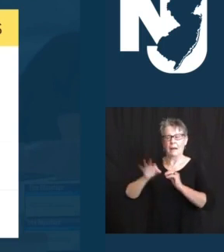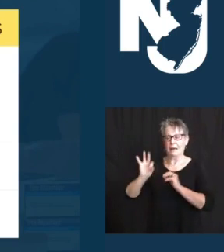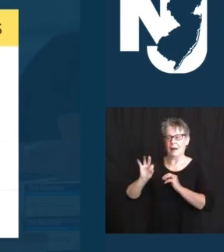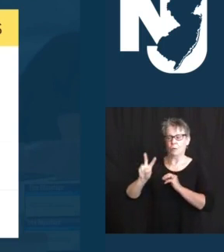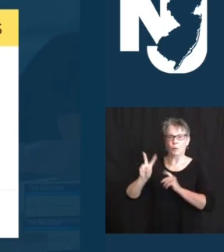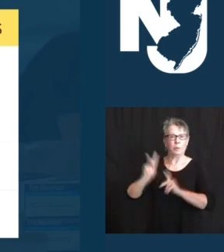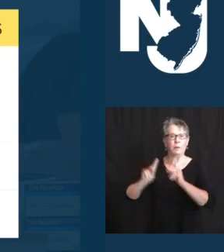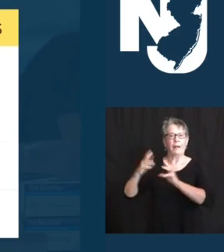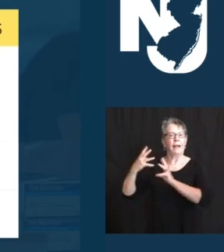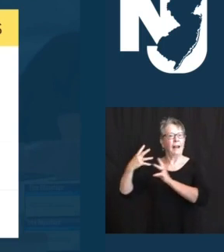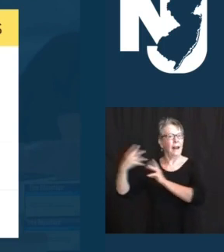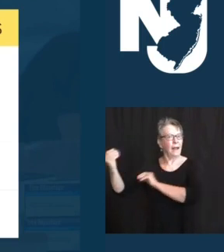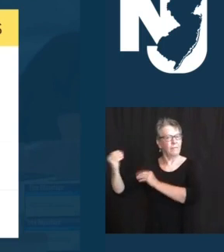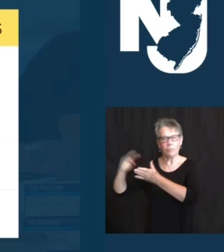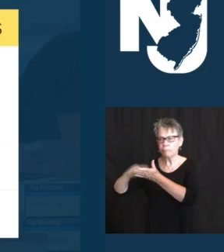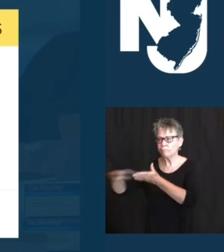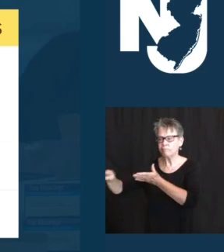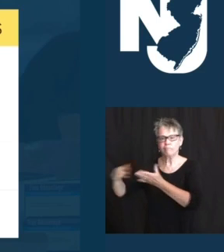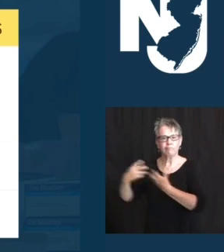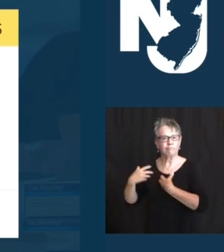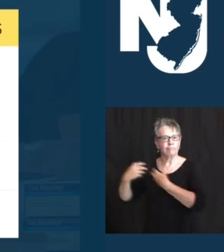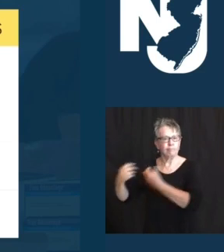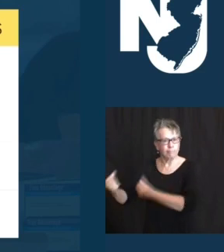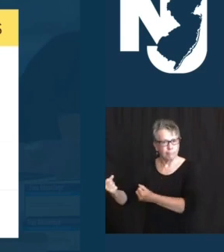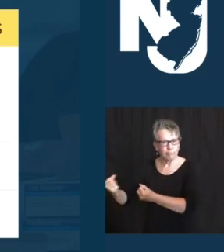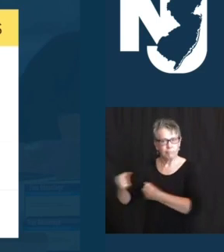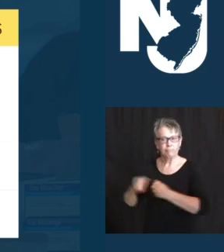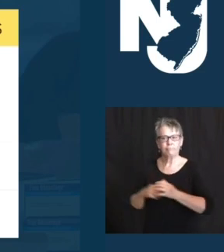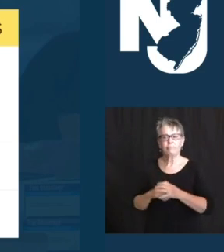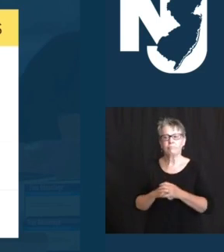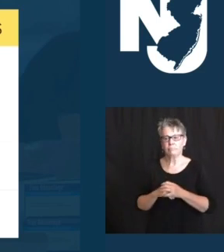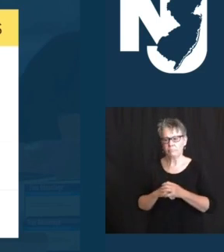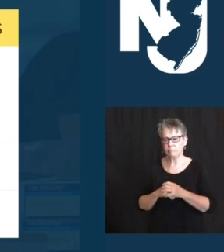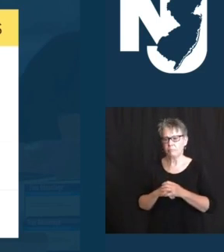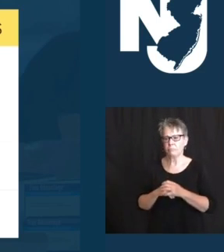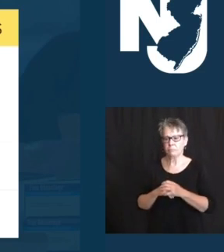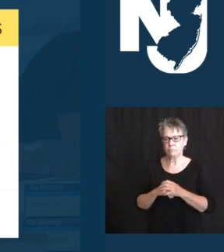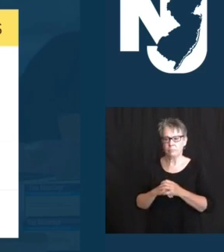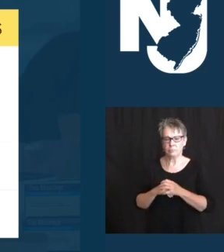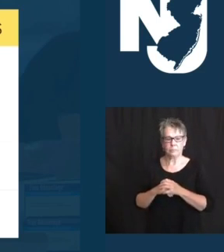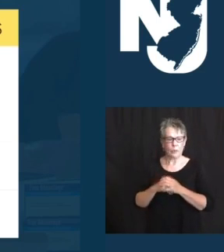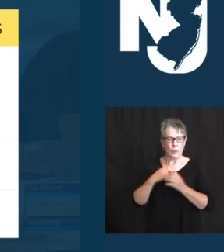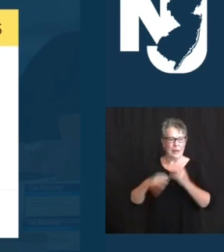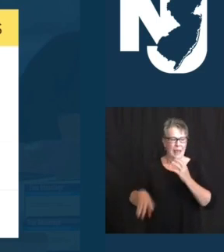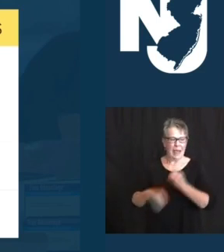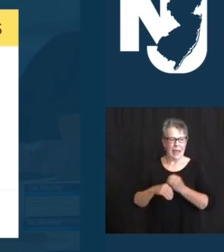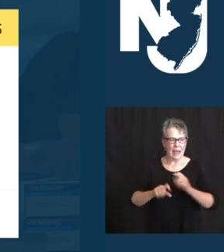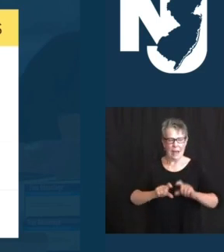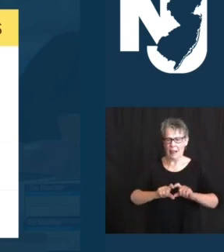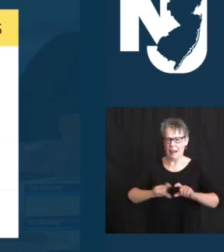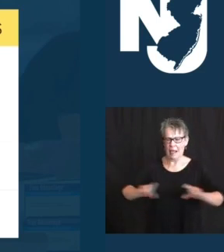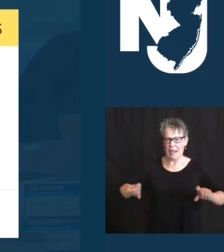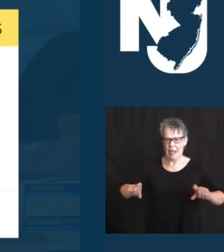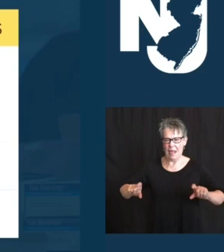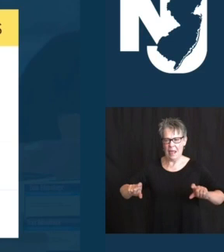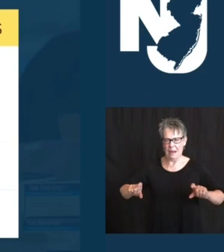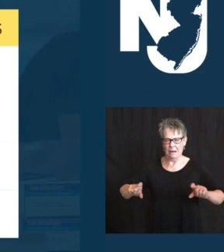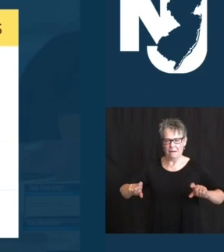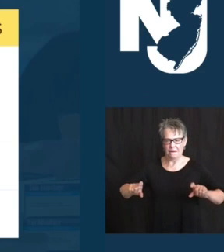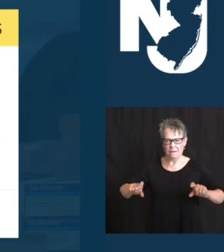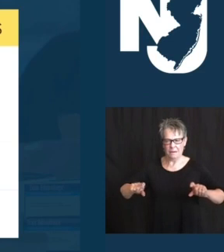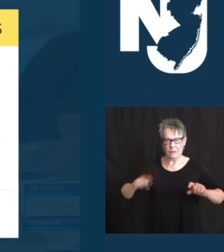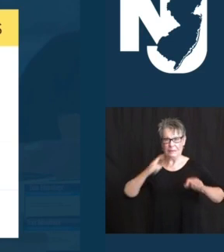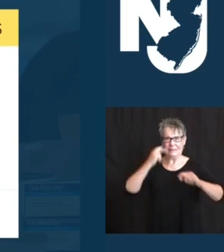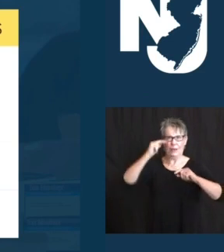line here at the bottom to try to condense some of our slides. So there you now get north, central, and south, both new hospitalizations and